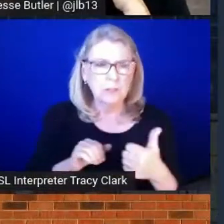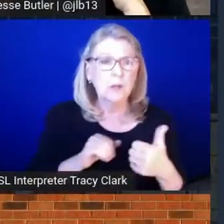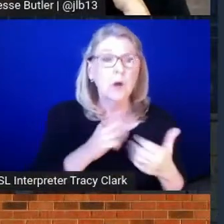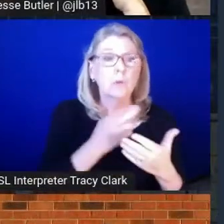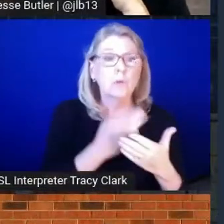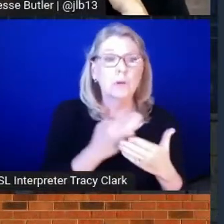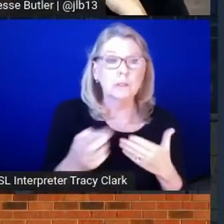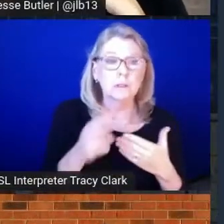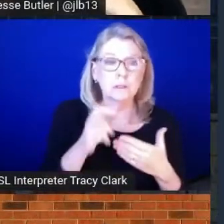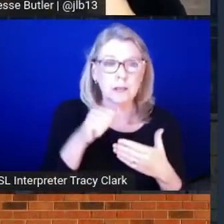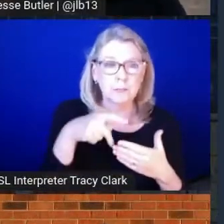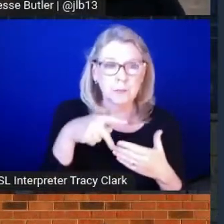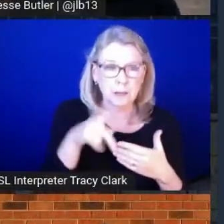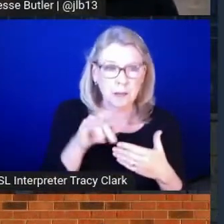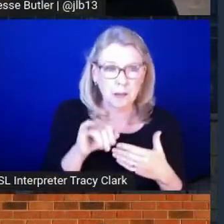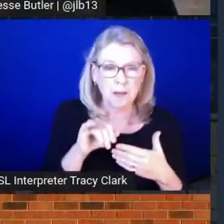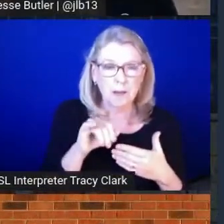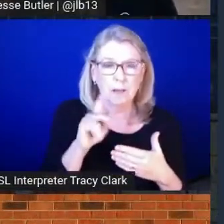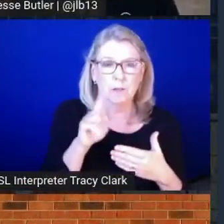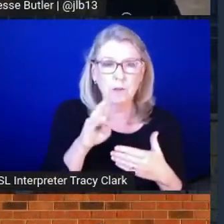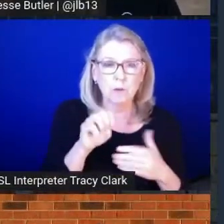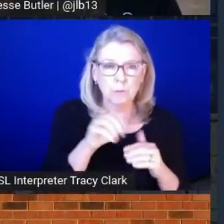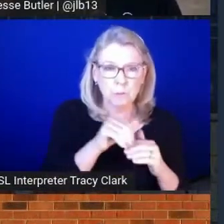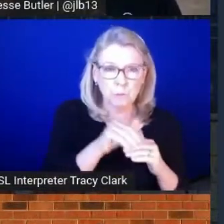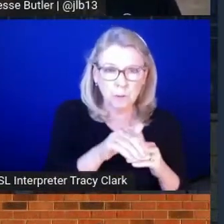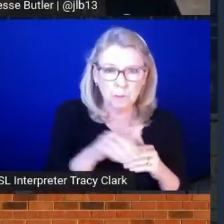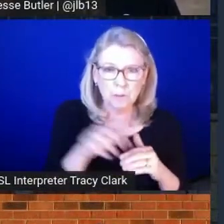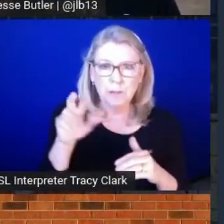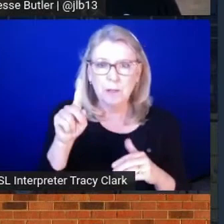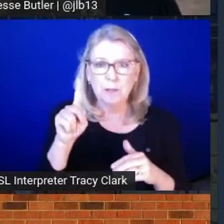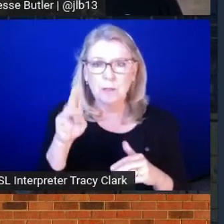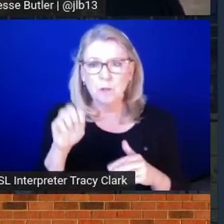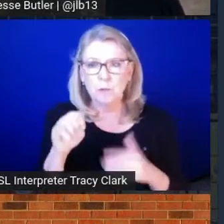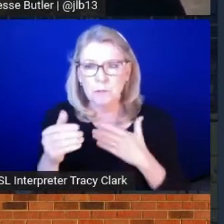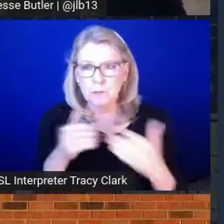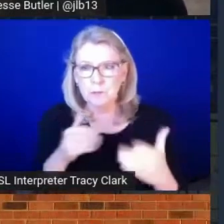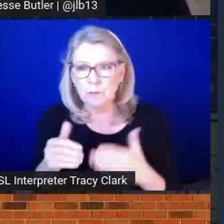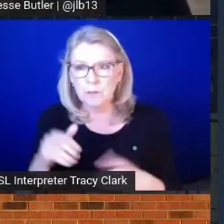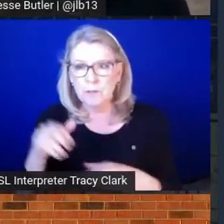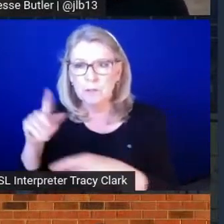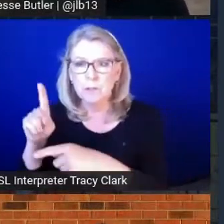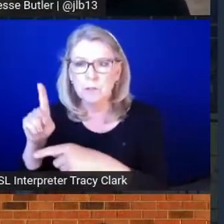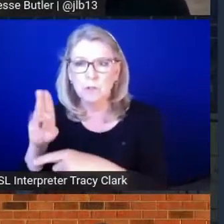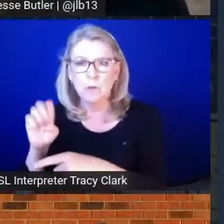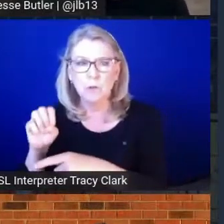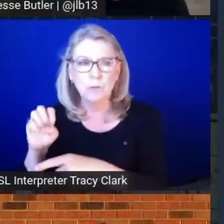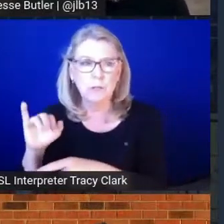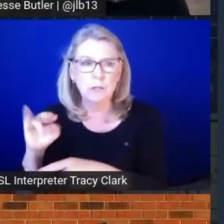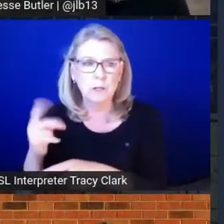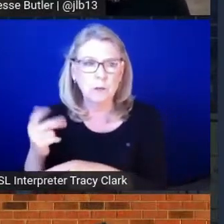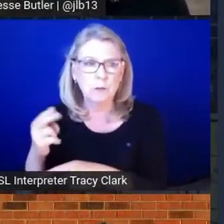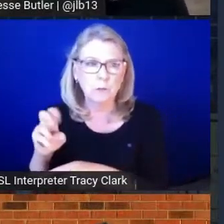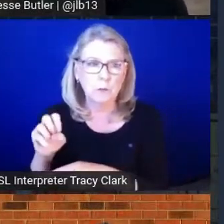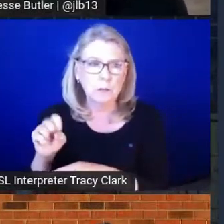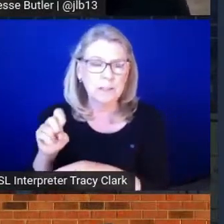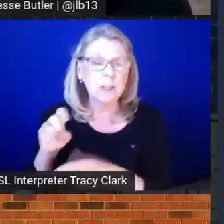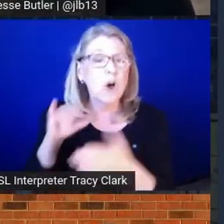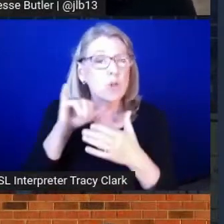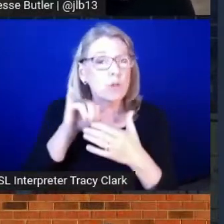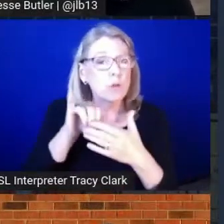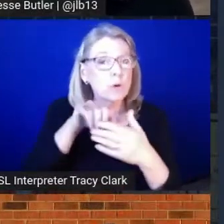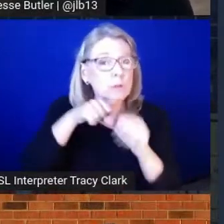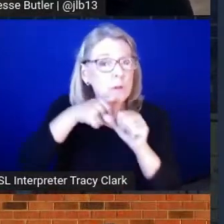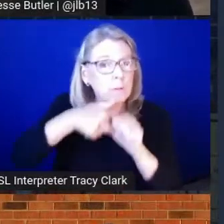and kube ingress, these are auto-generated by CDK8s based on the open API specification of the Kubernetes resources. And you